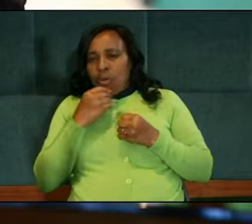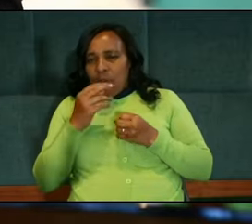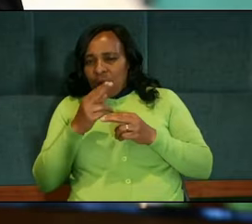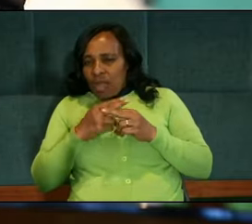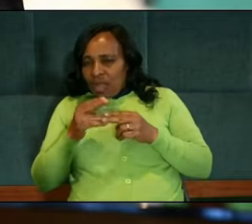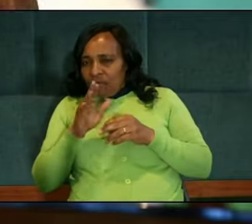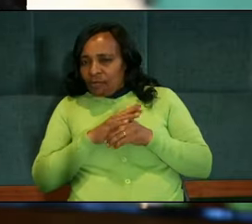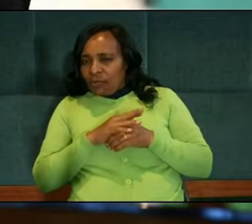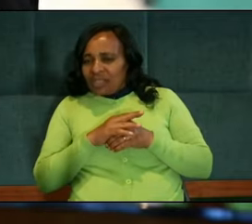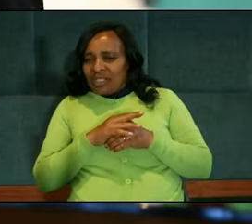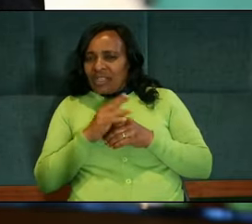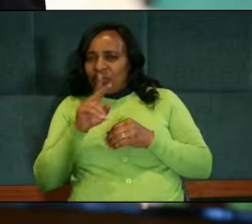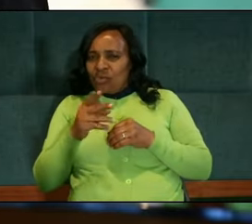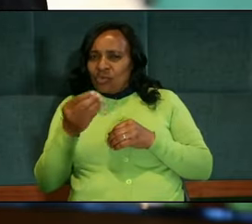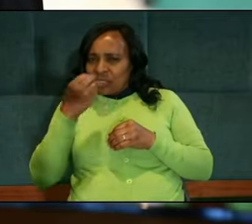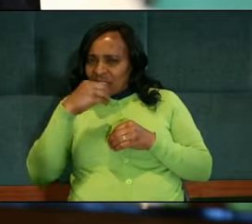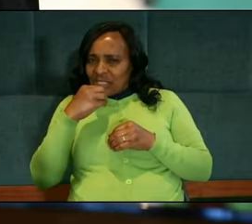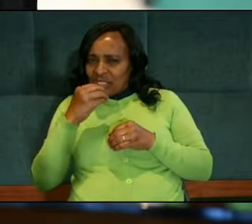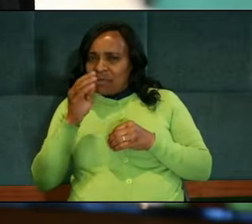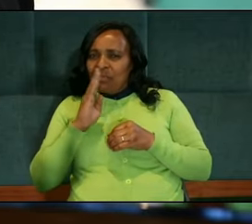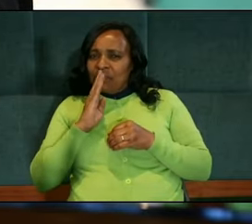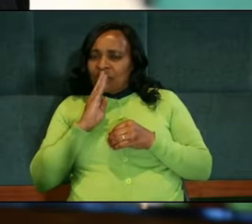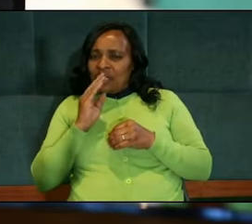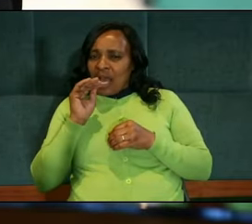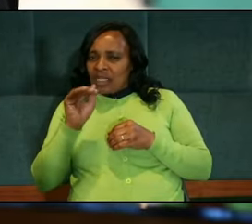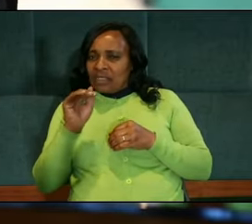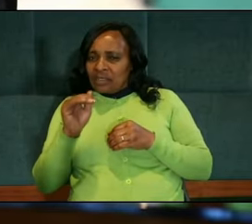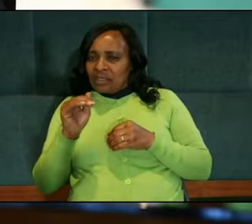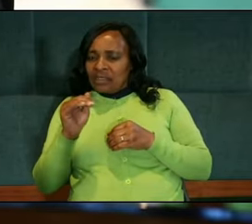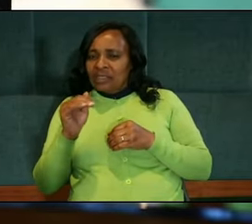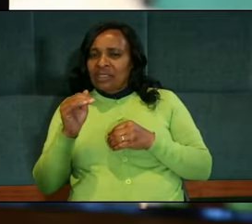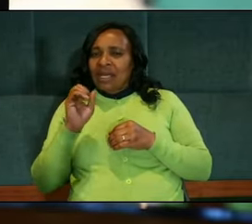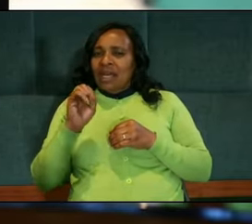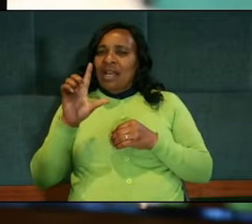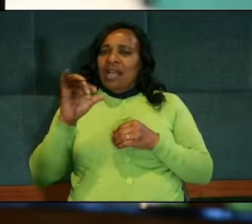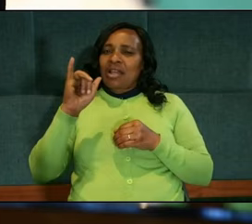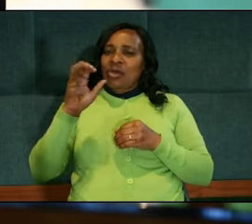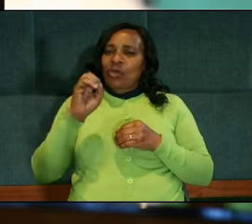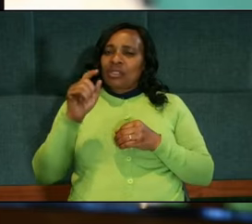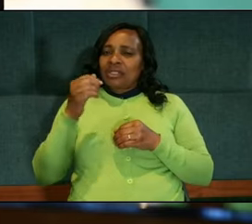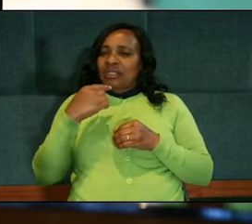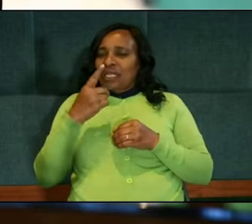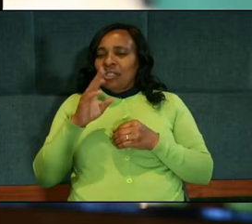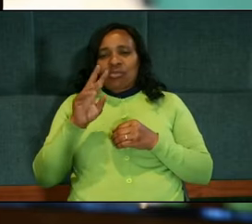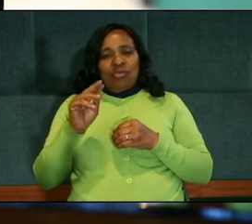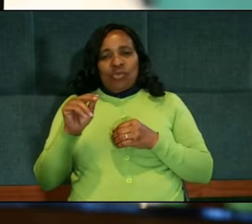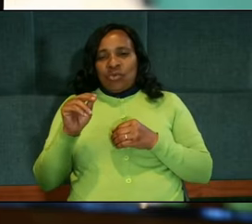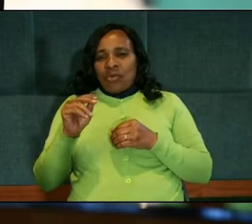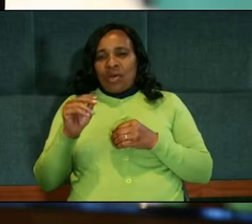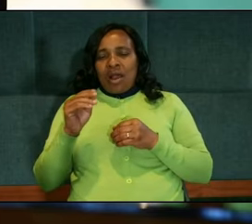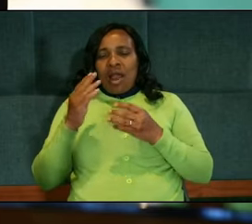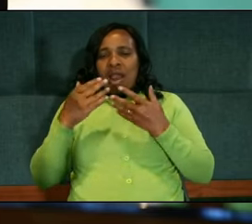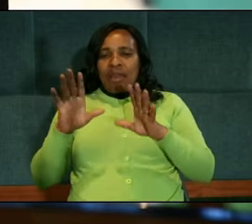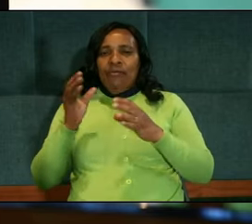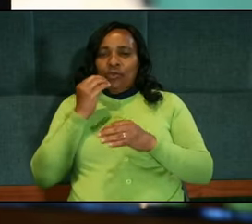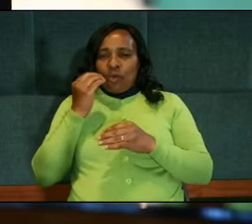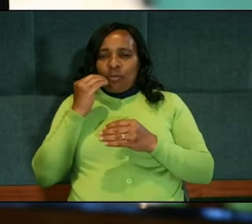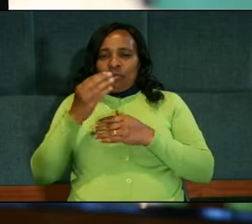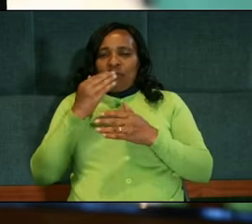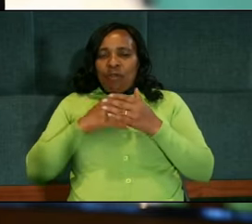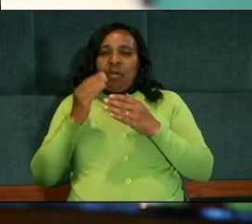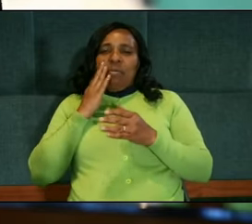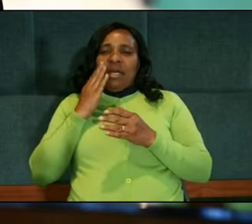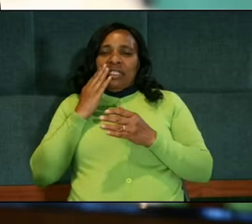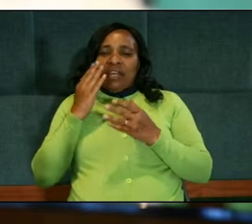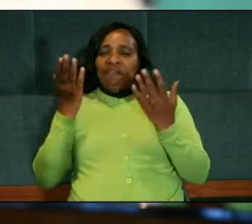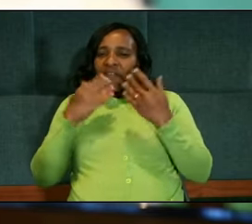carefully. Have you eaten breakfast? She asked. Elliot shook his head. He had left home before Mother had finished